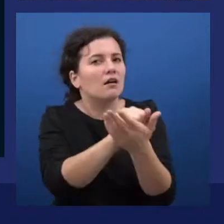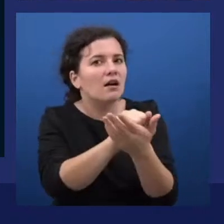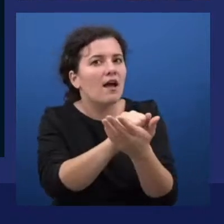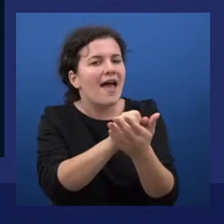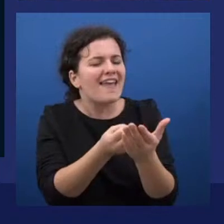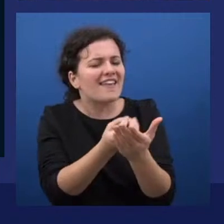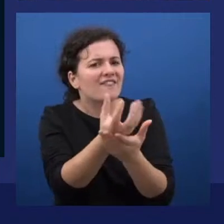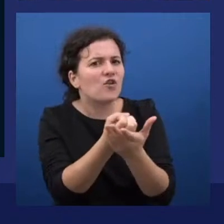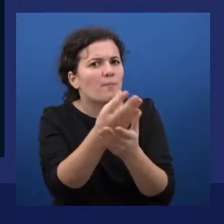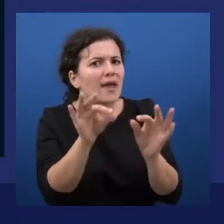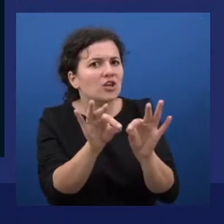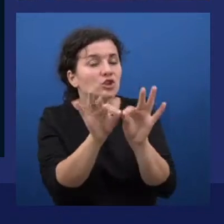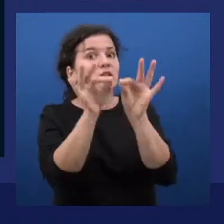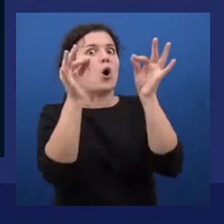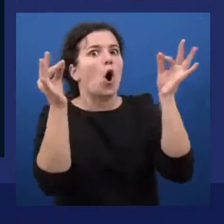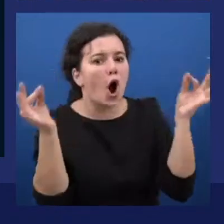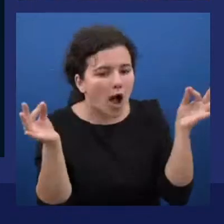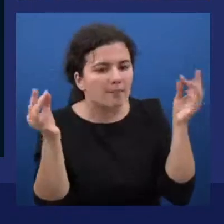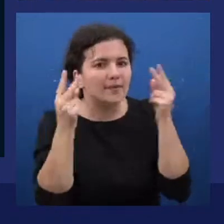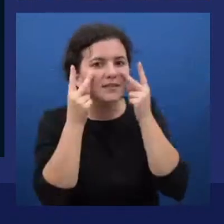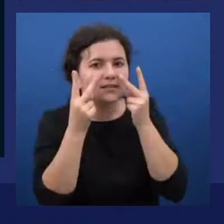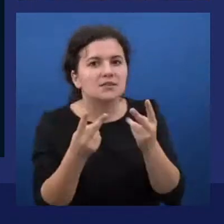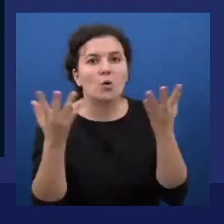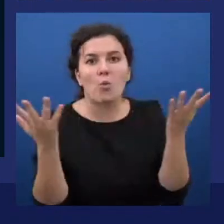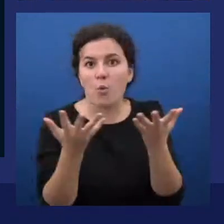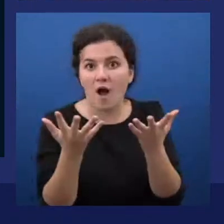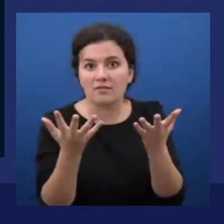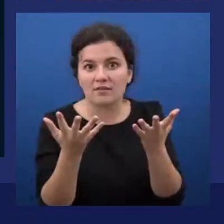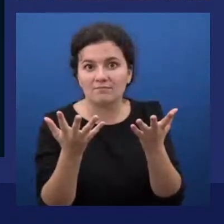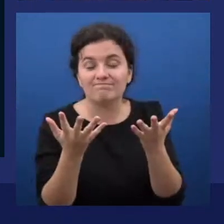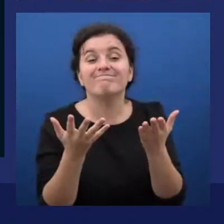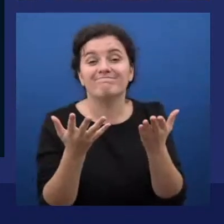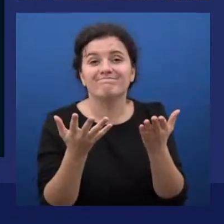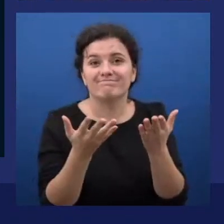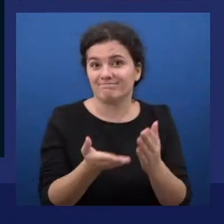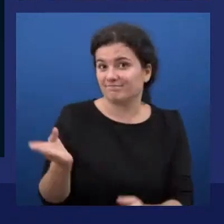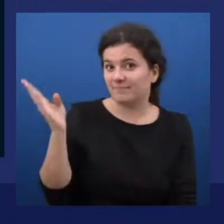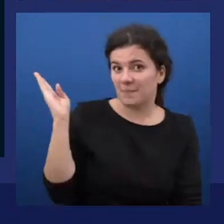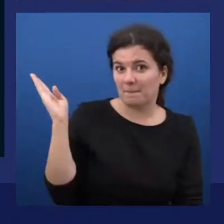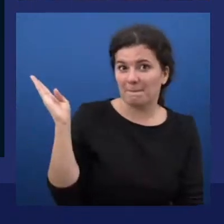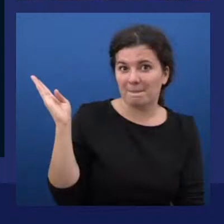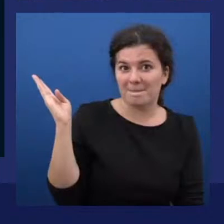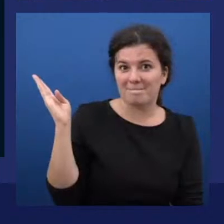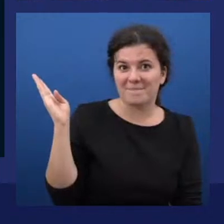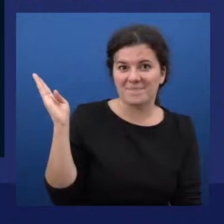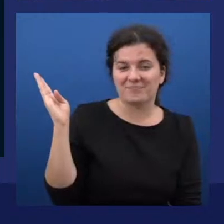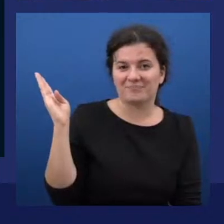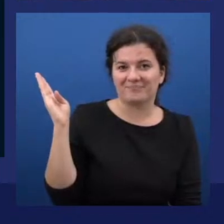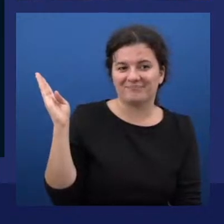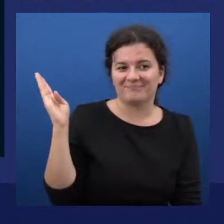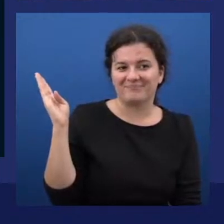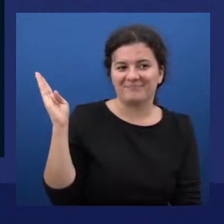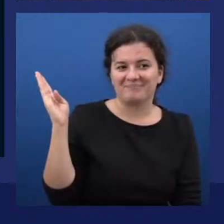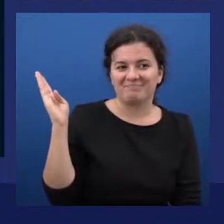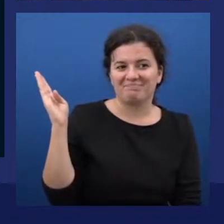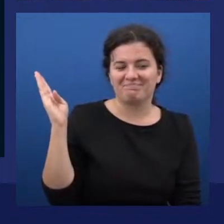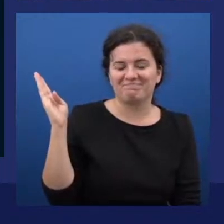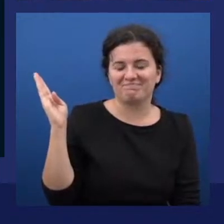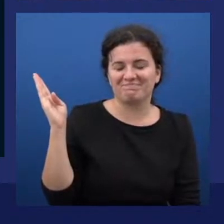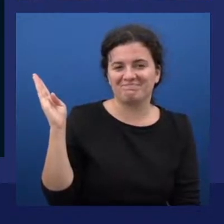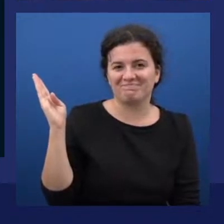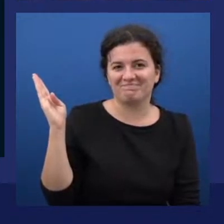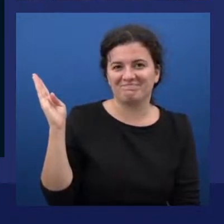really quickly because the data set is not that huge. So it's going to be pretty